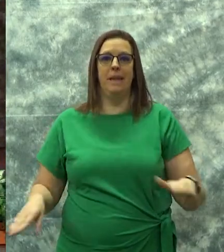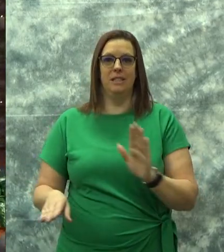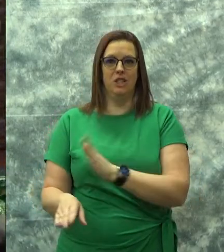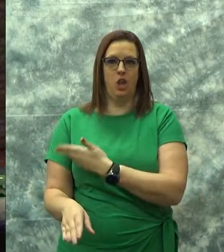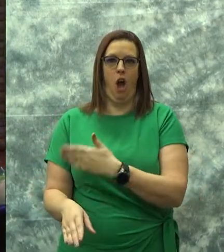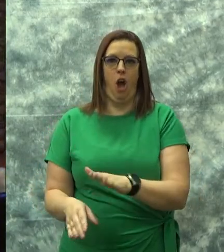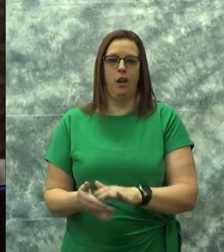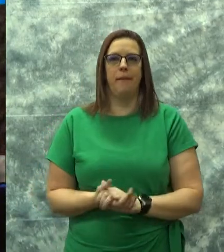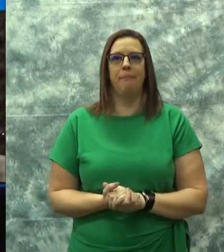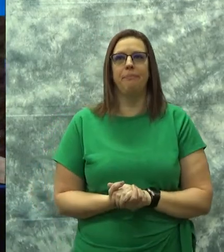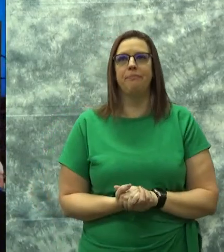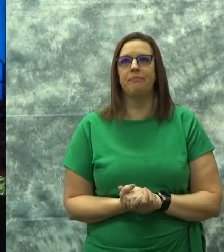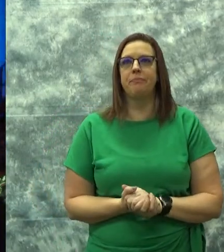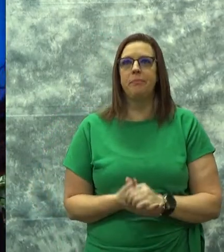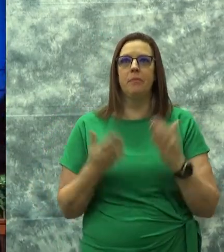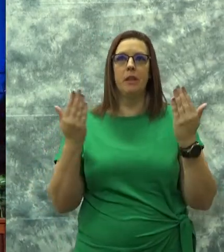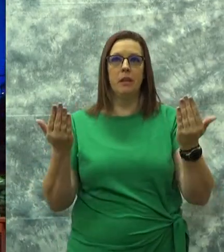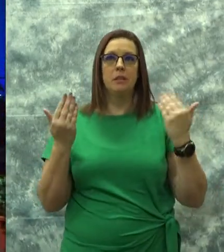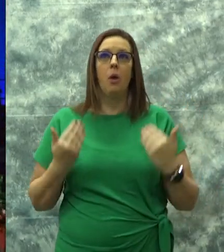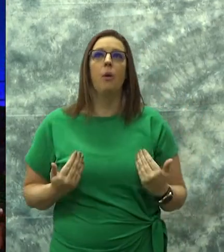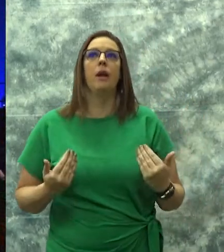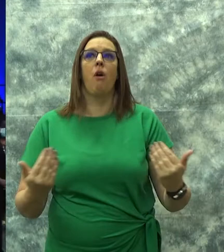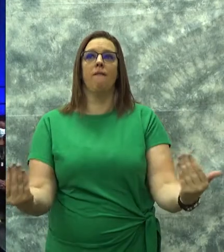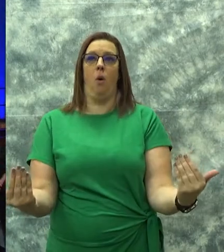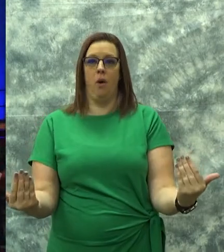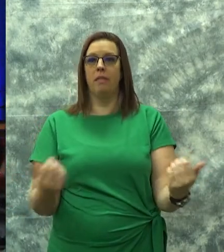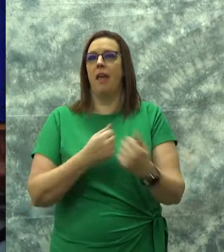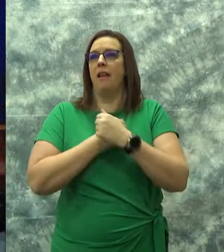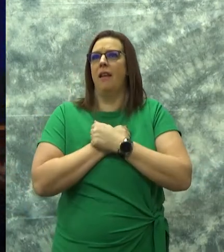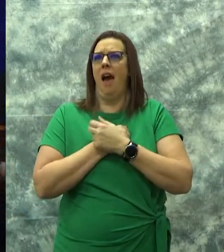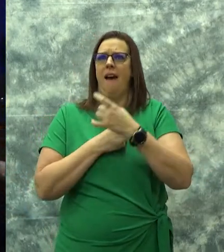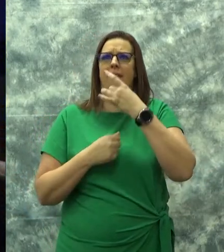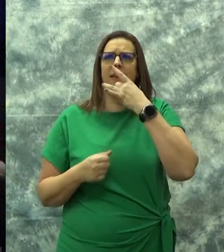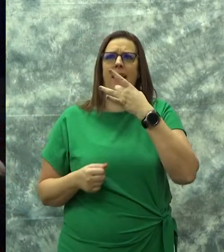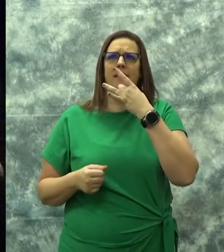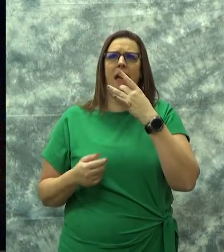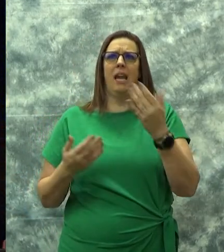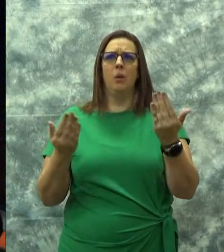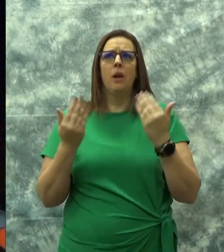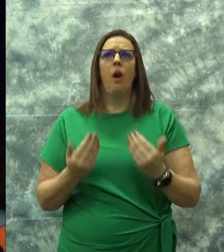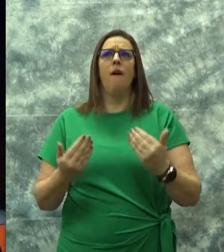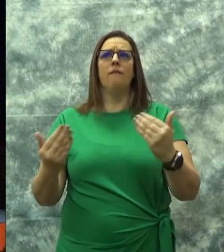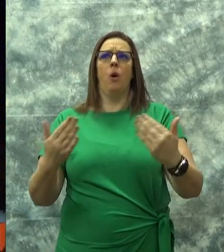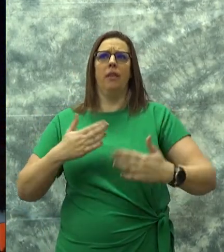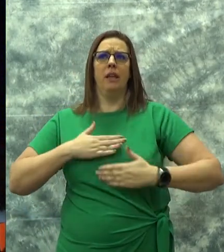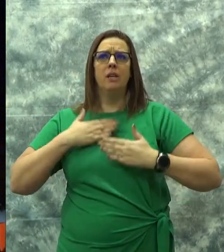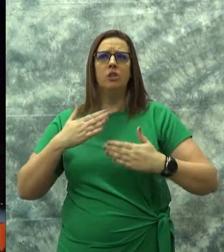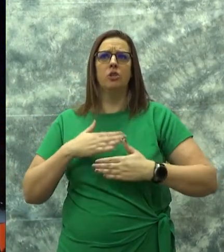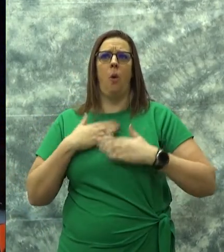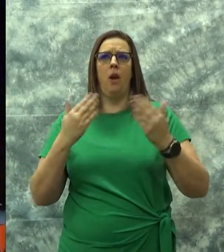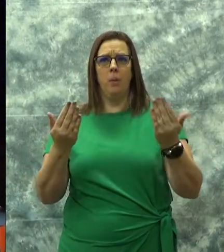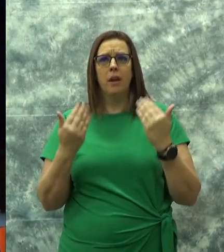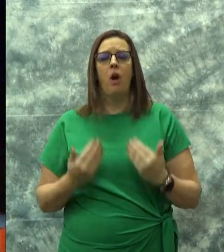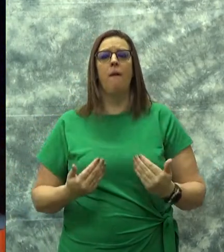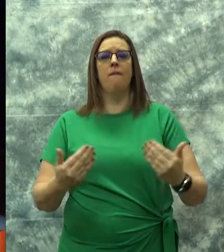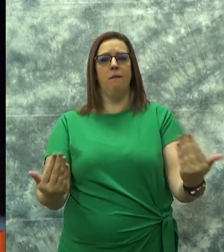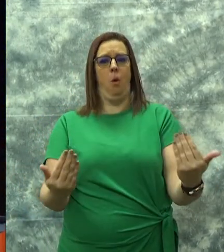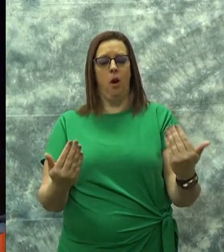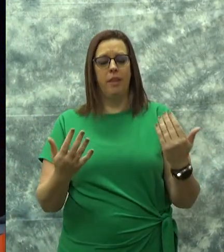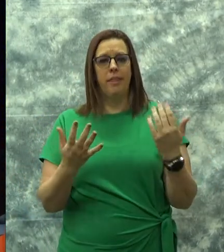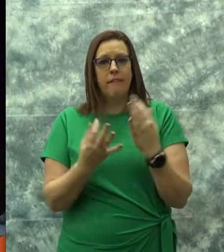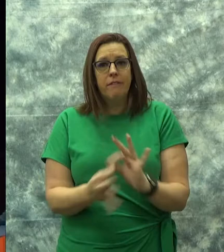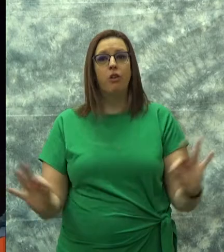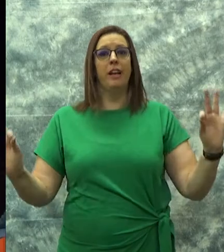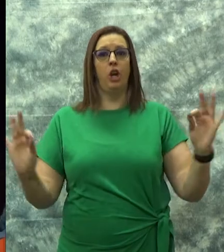benediction and peace song. We go forth in love and light. We go forth in joy. We go forth